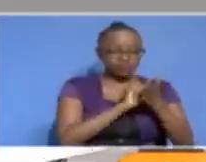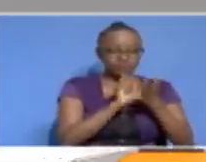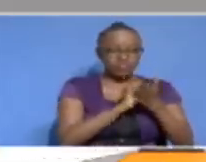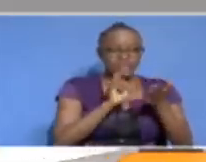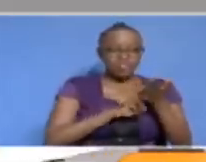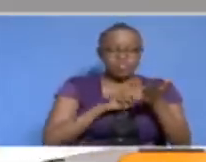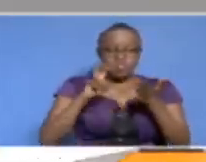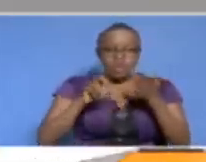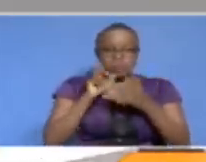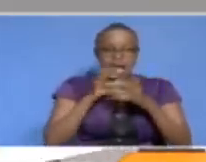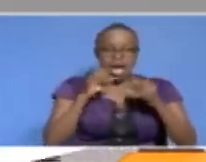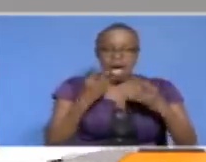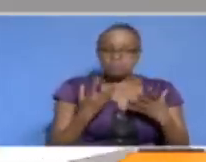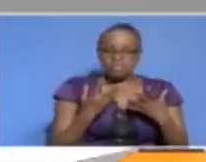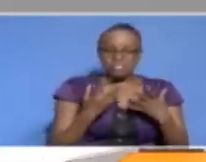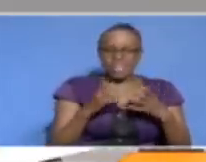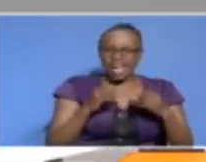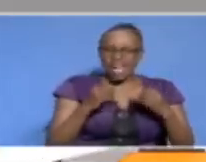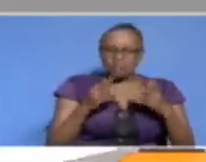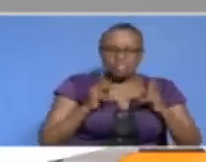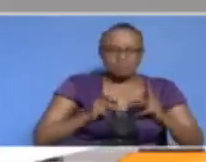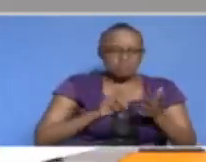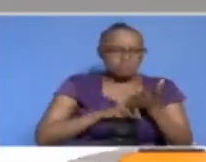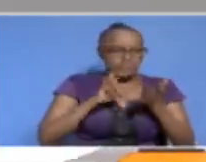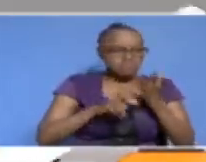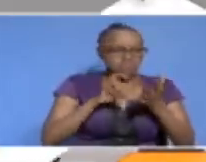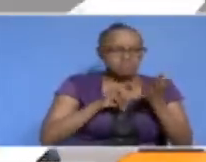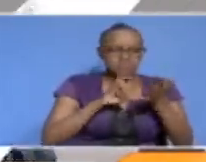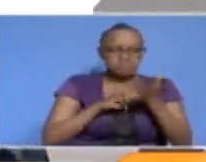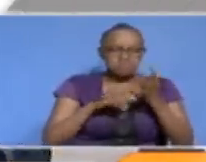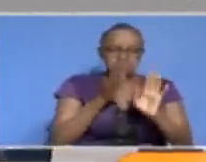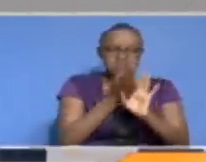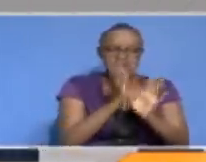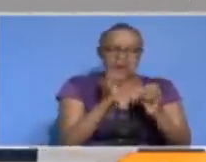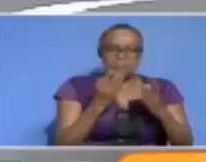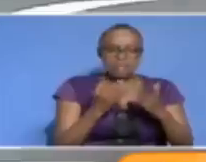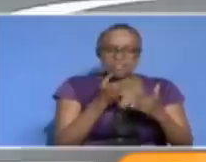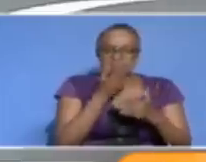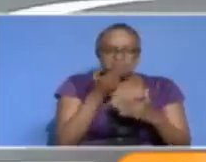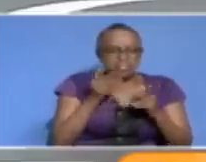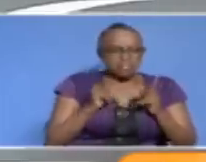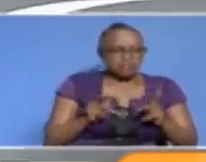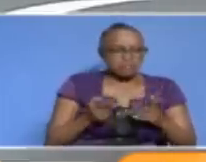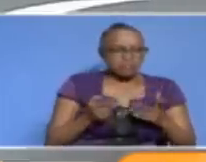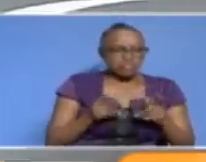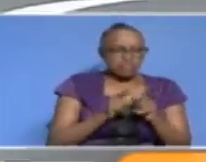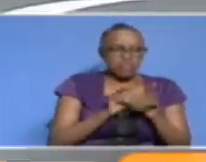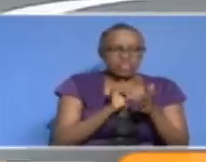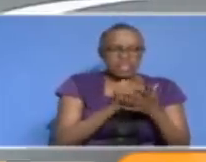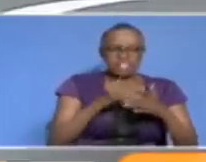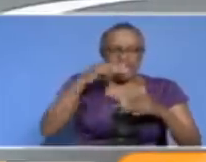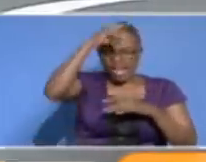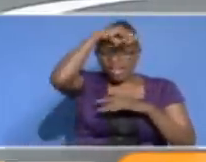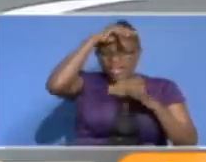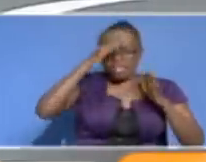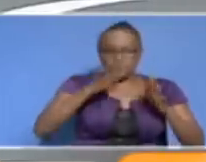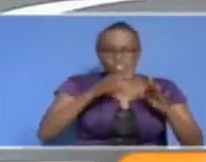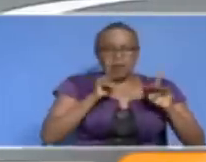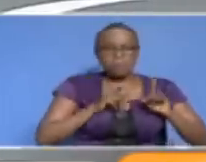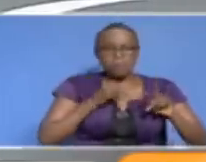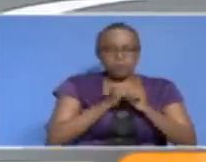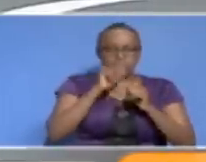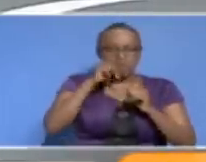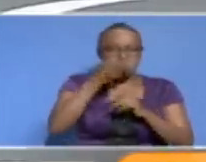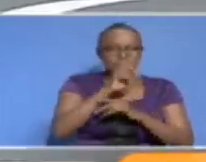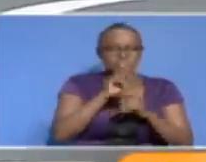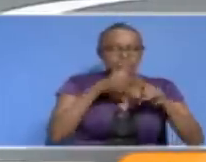Uhuru administration, how many officers resigned? Many. They are best people with graduates. They are graduates, people with PA. Well,